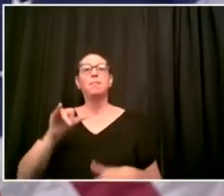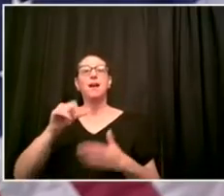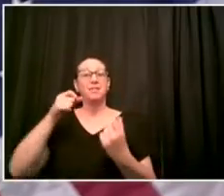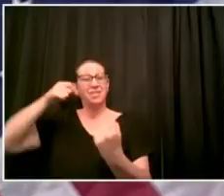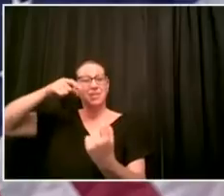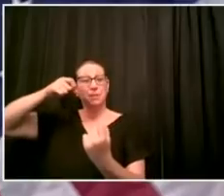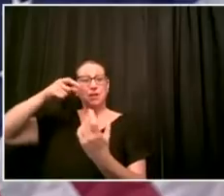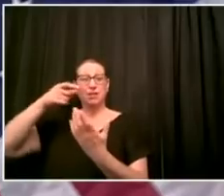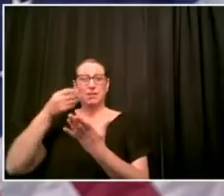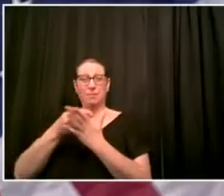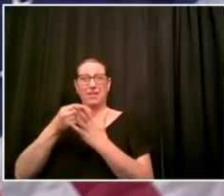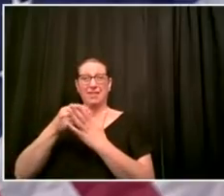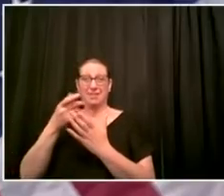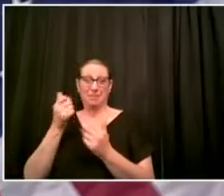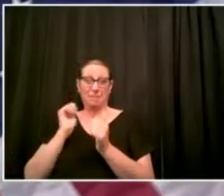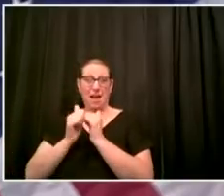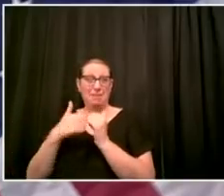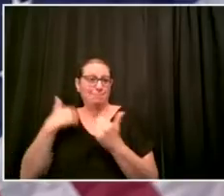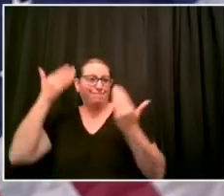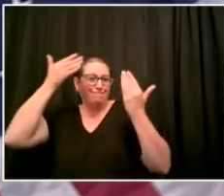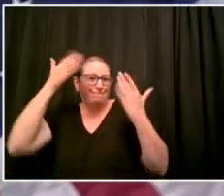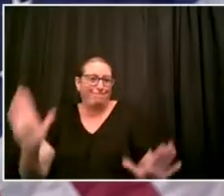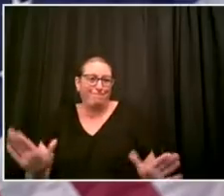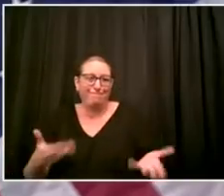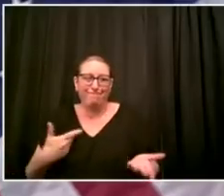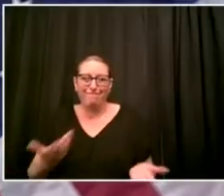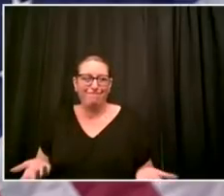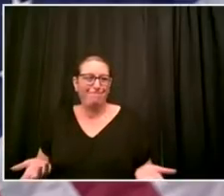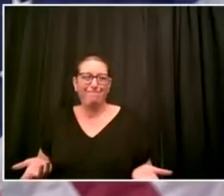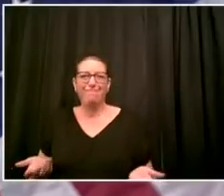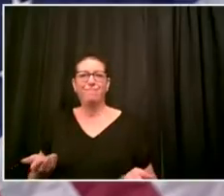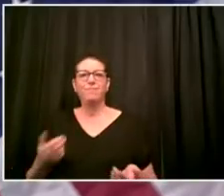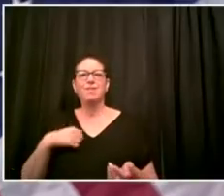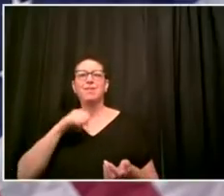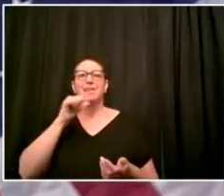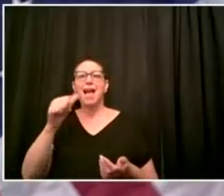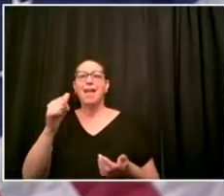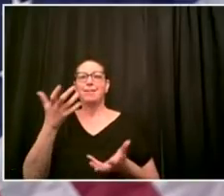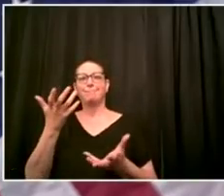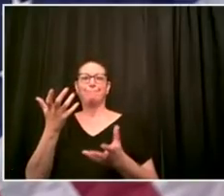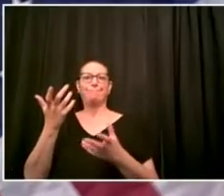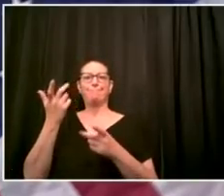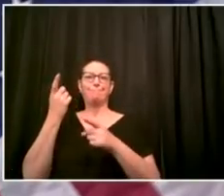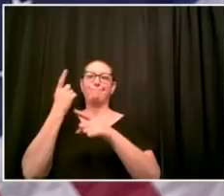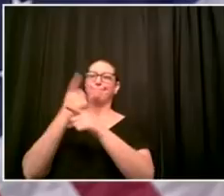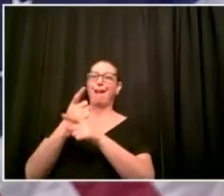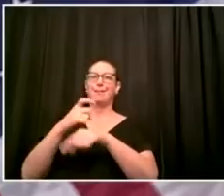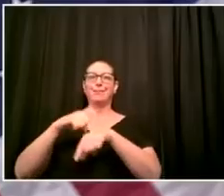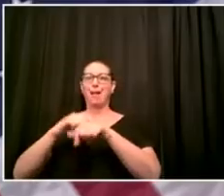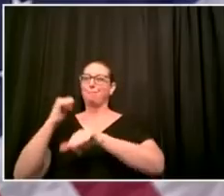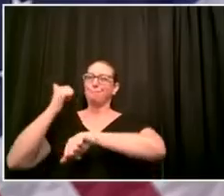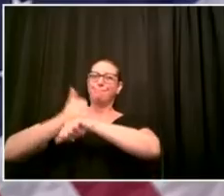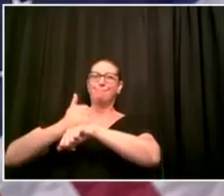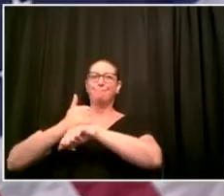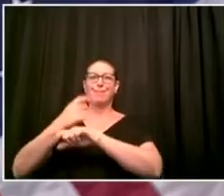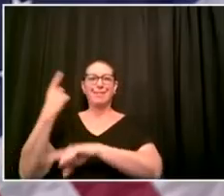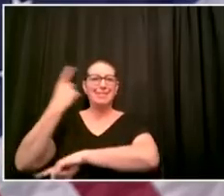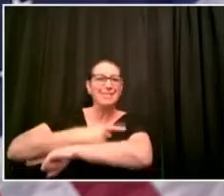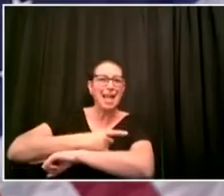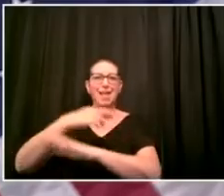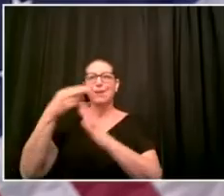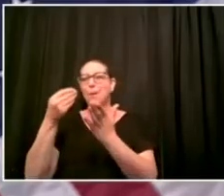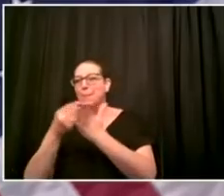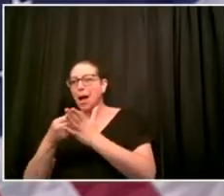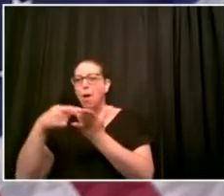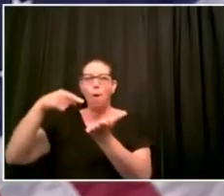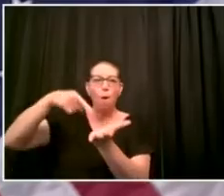They have not scheduled a vote in the Senate. We don't know what it's going to look like. And meanwhile, we have a budget due on June 30 by law. So